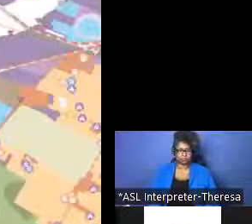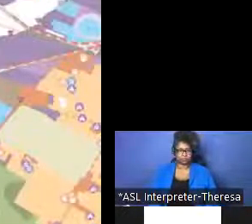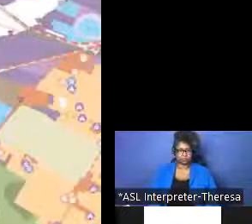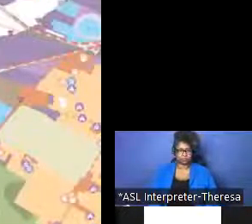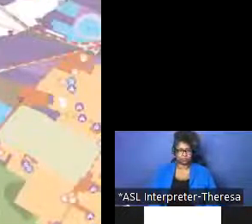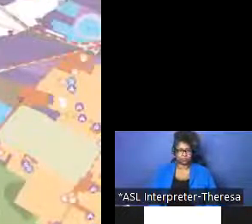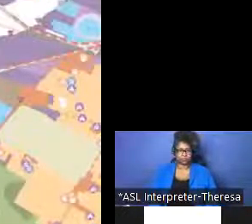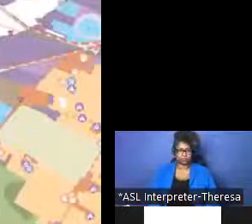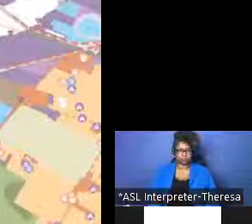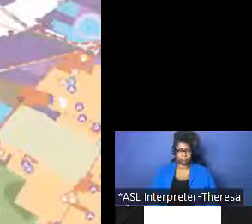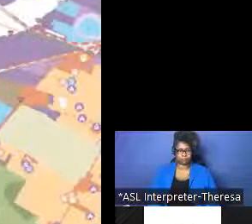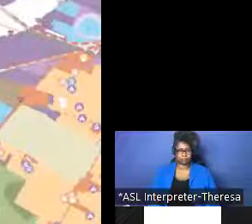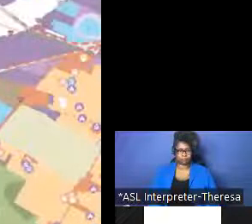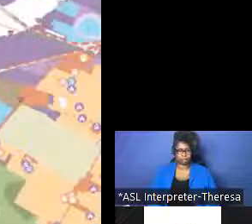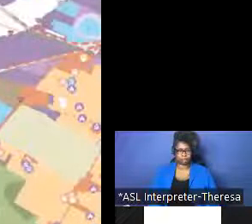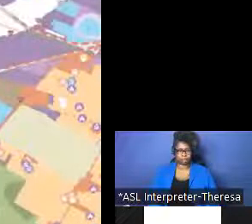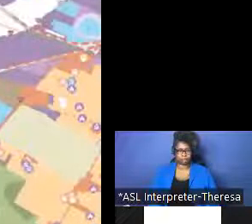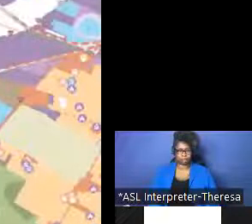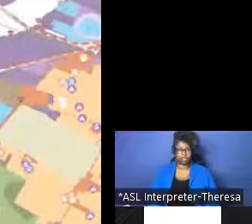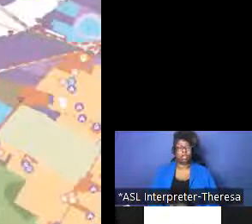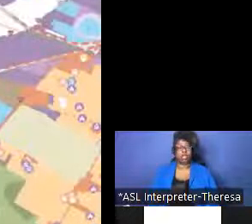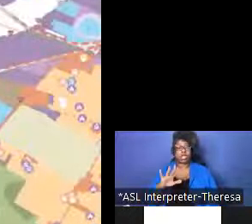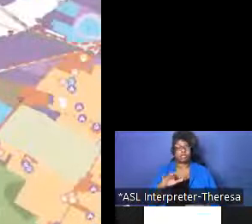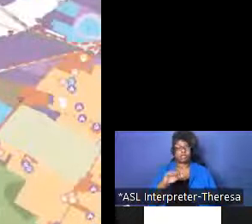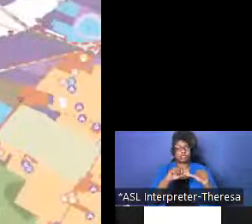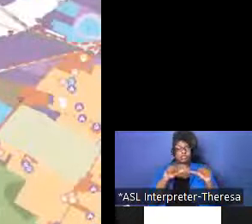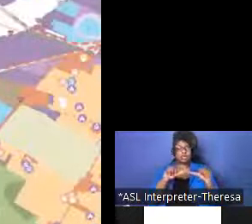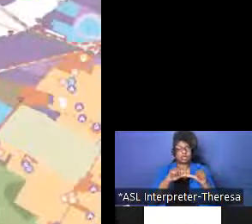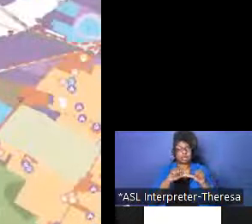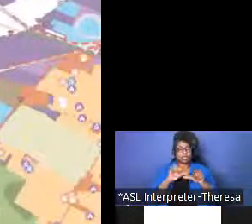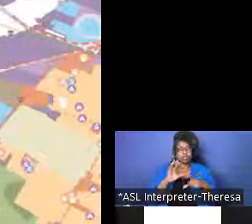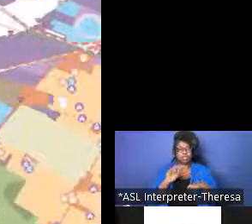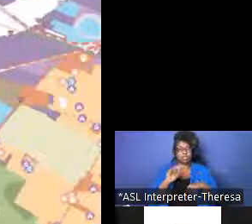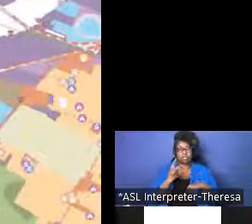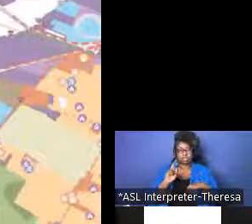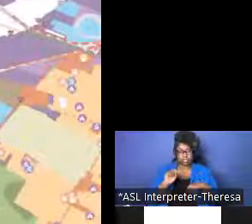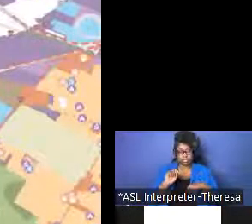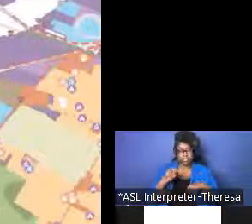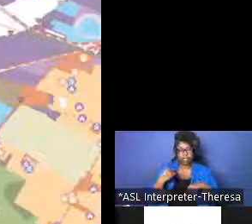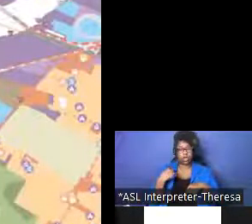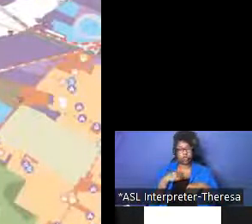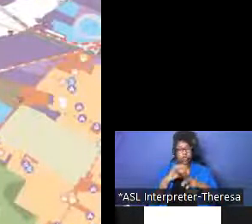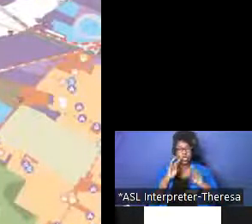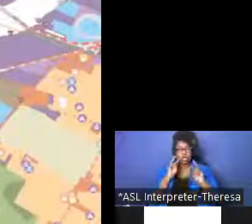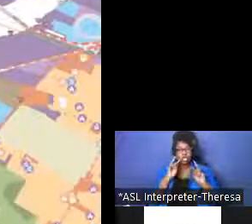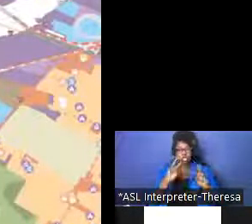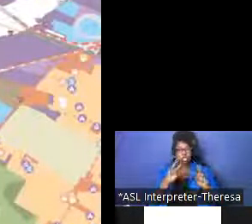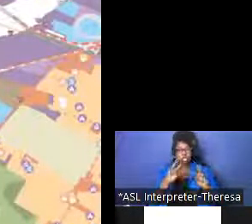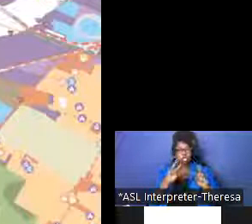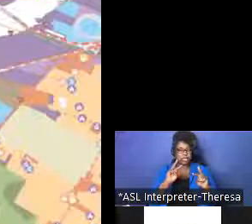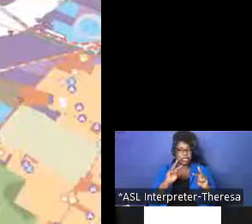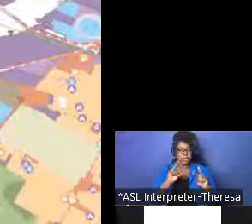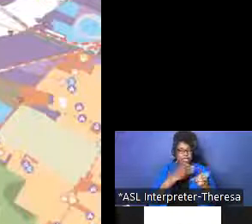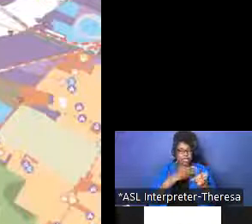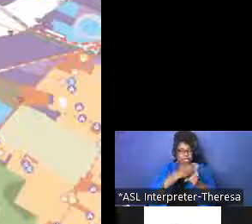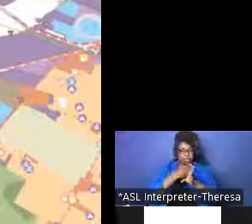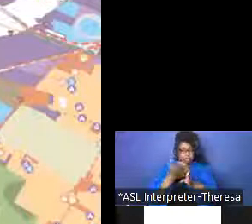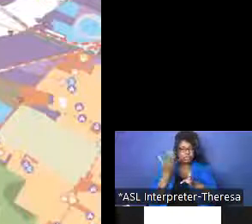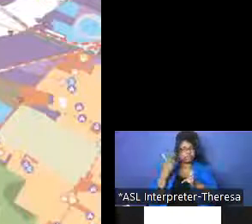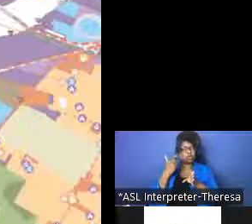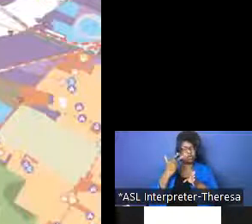So to get into the area context, we are looking at areas that are formerly